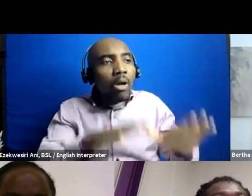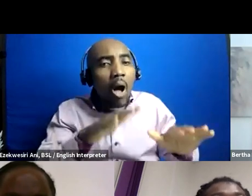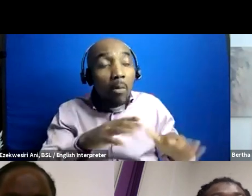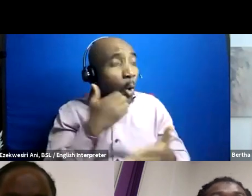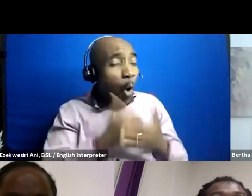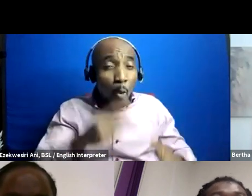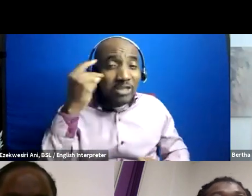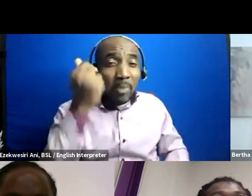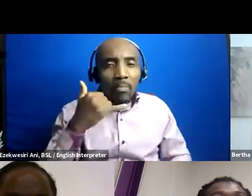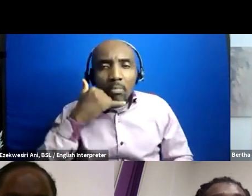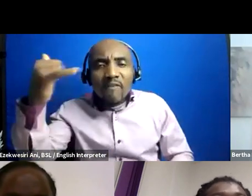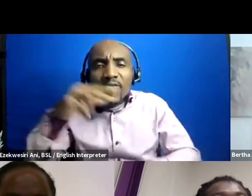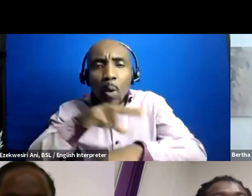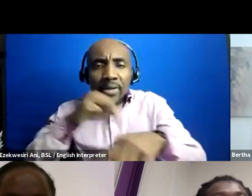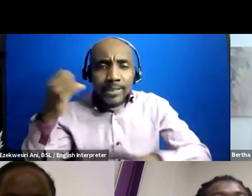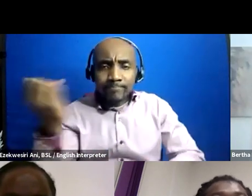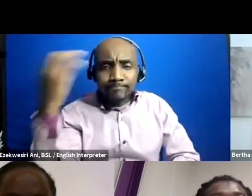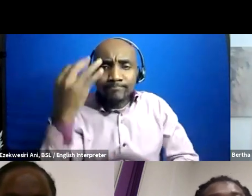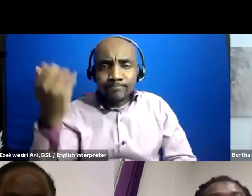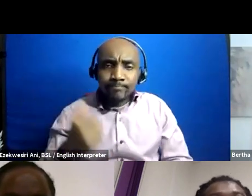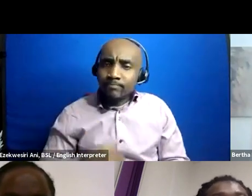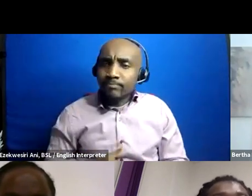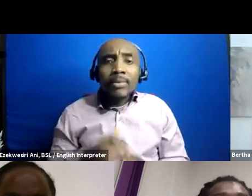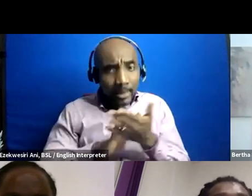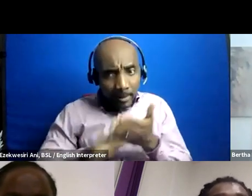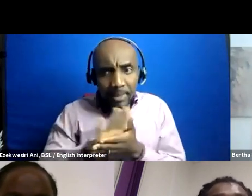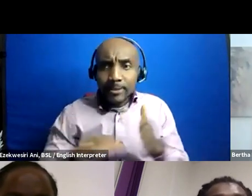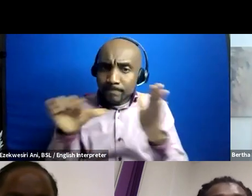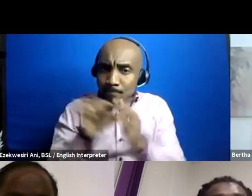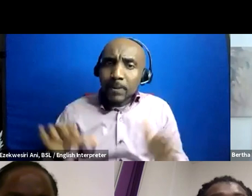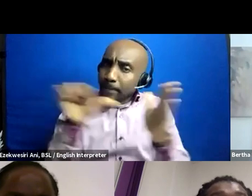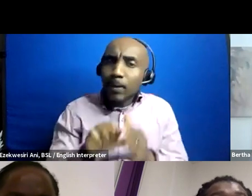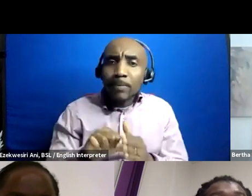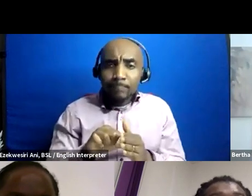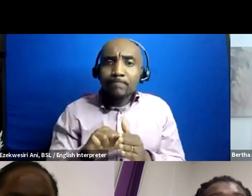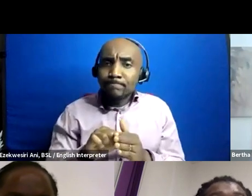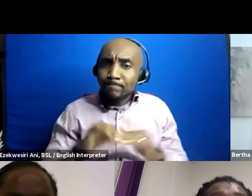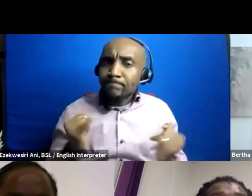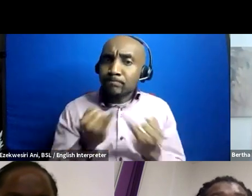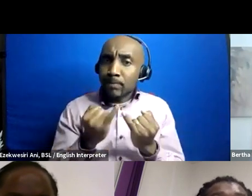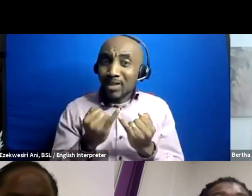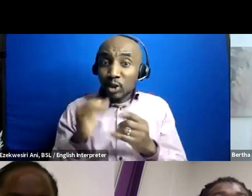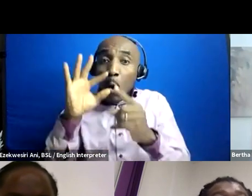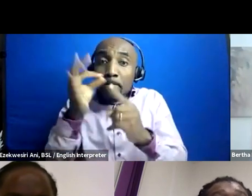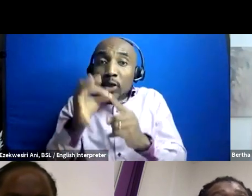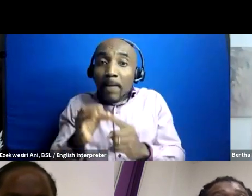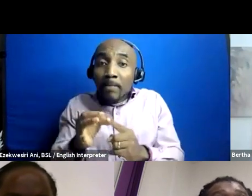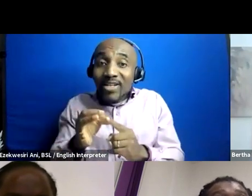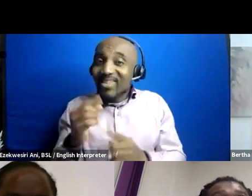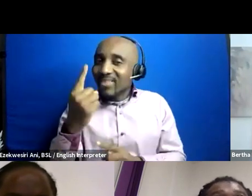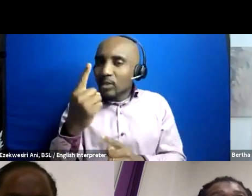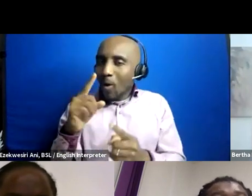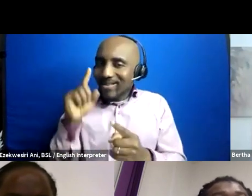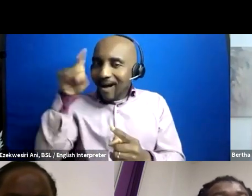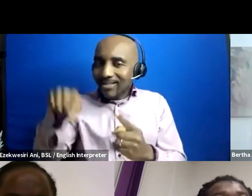that causes a lot of difficulty and friction. So I think in a bullet point, that would be one thing. Another thing